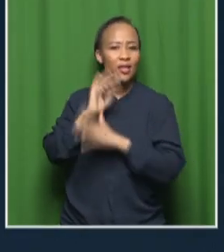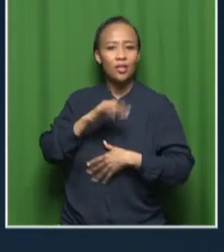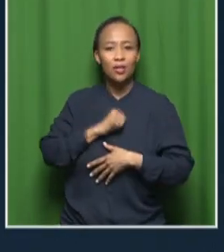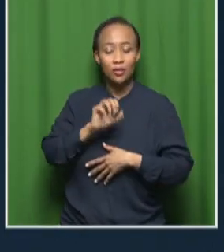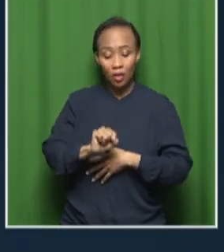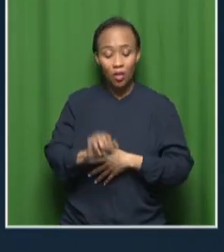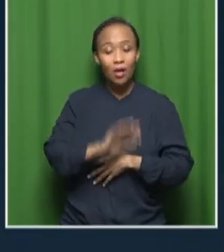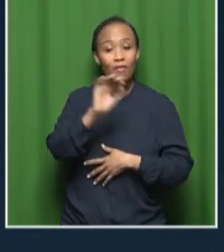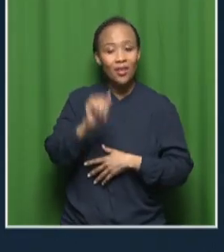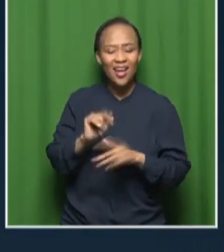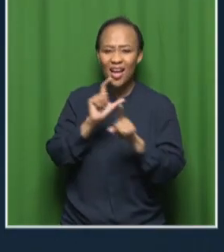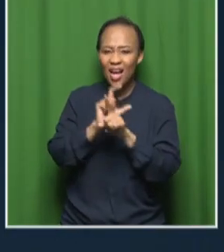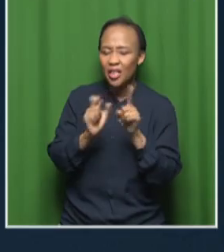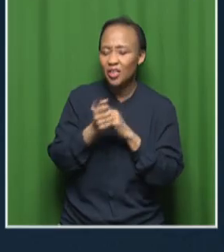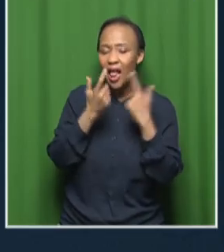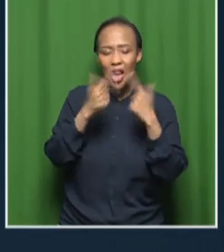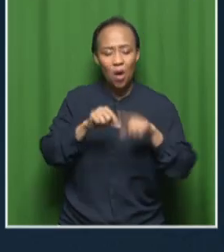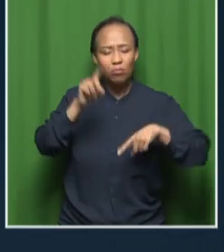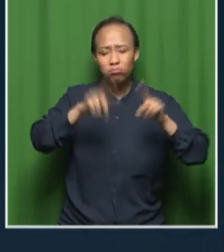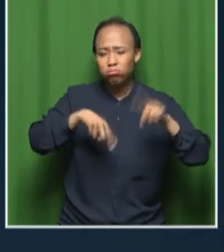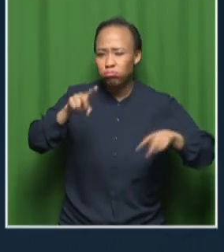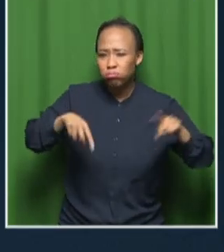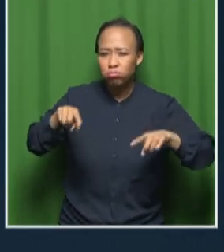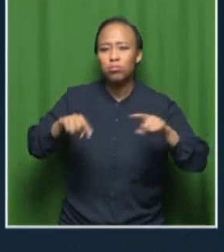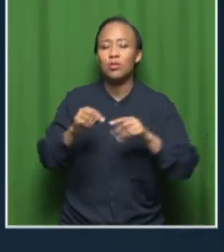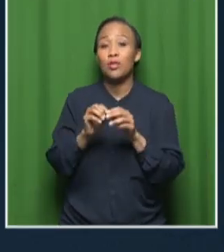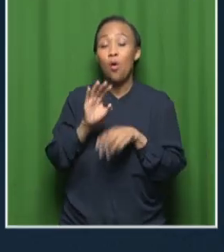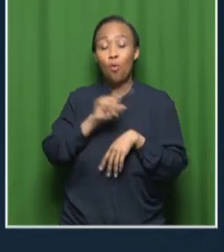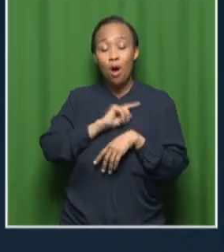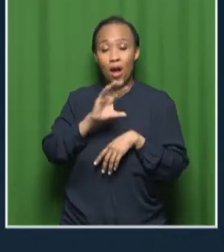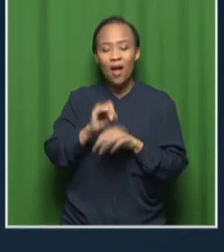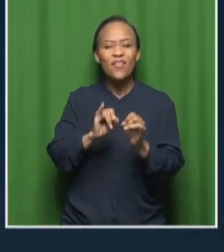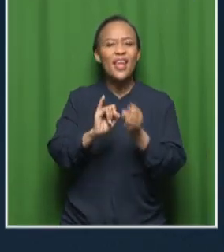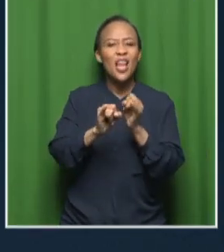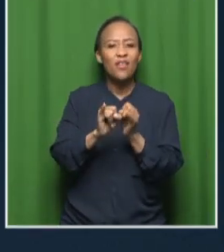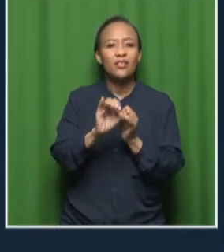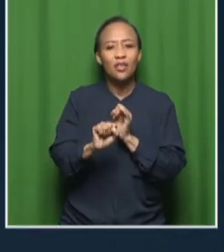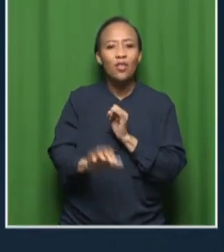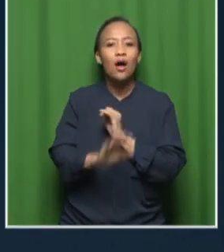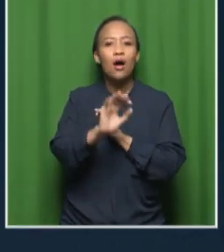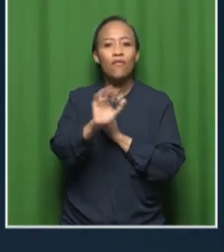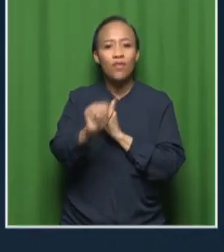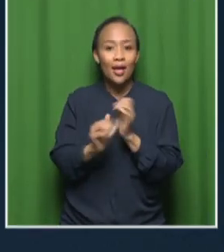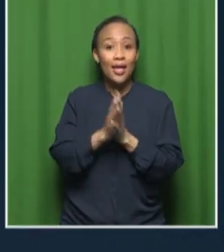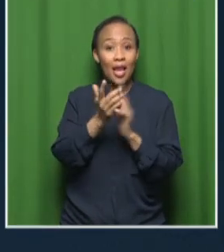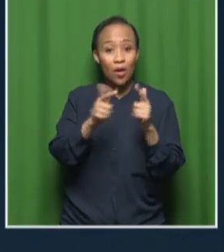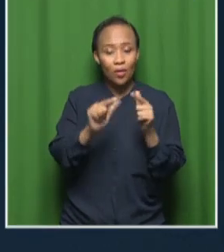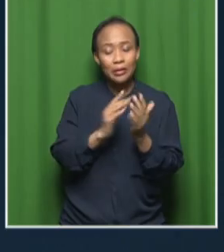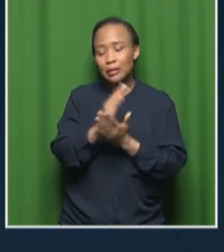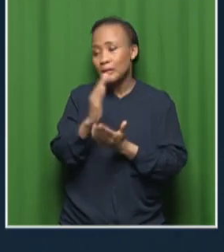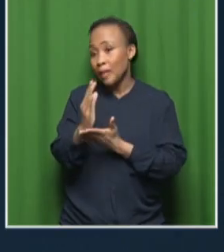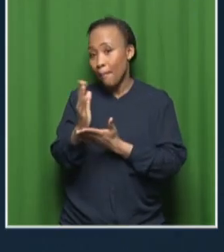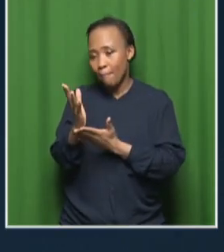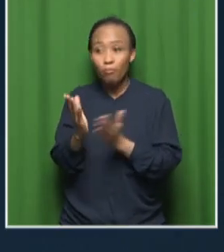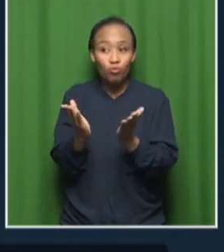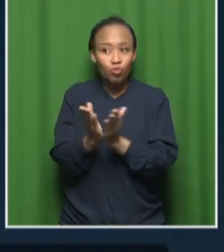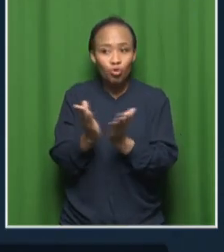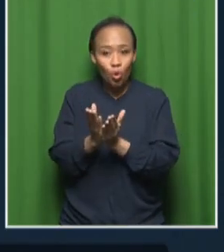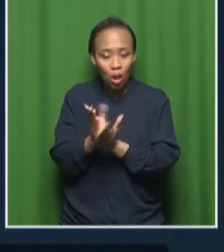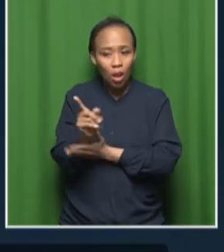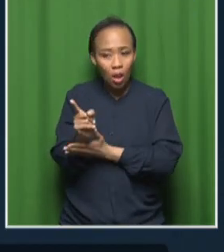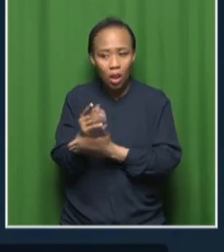and multicultural society with 11 official languages. This diversity, of course, can somewhat create language barriers in South African schools